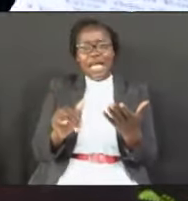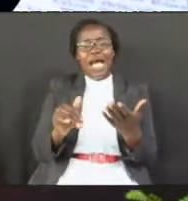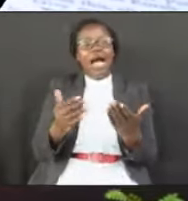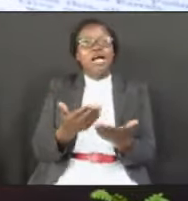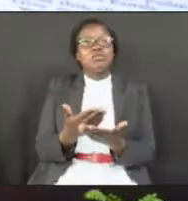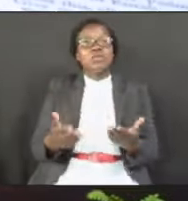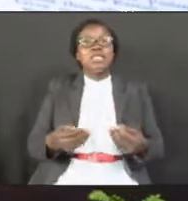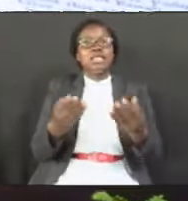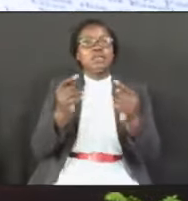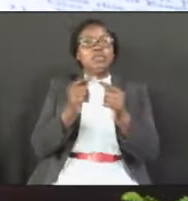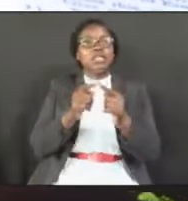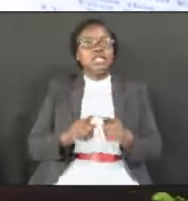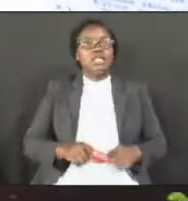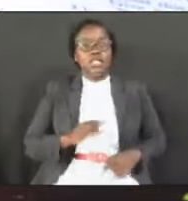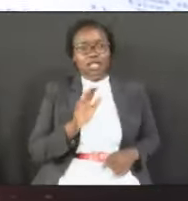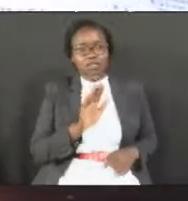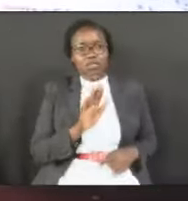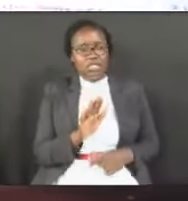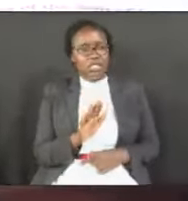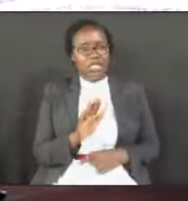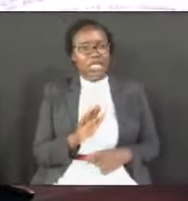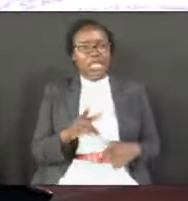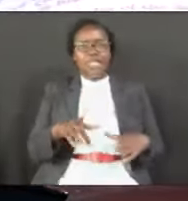life. You've got to let them go.